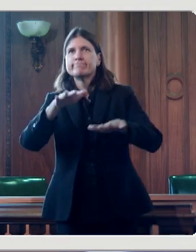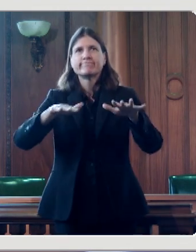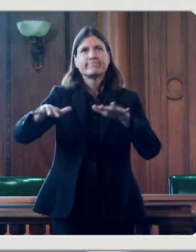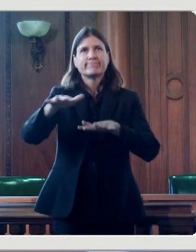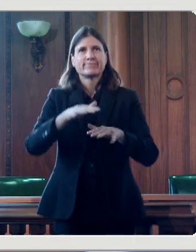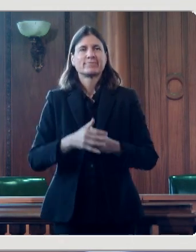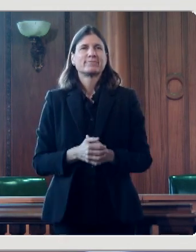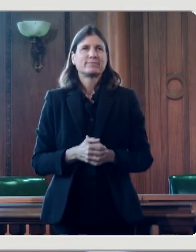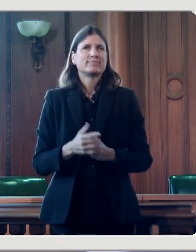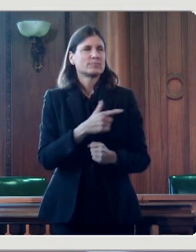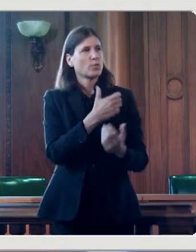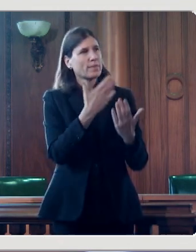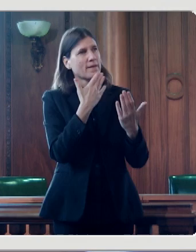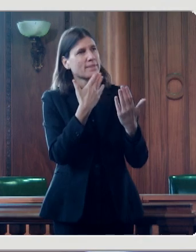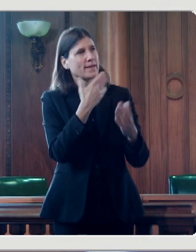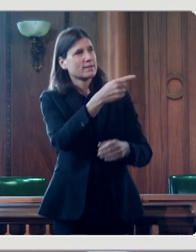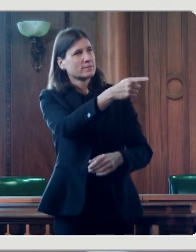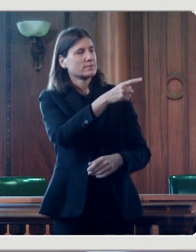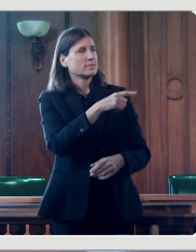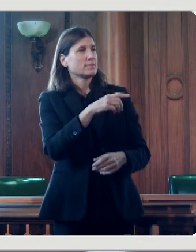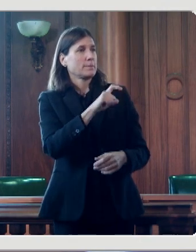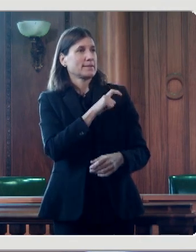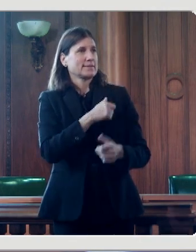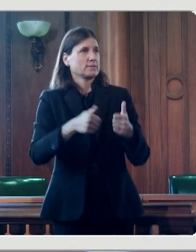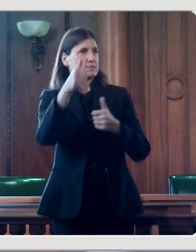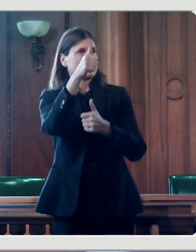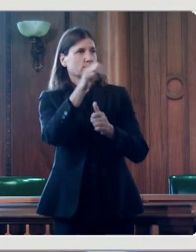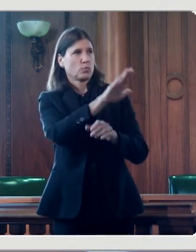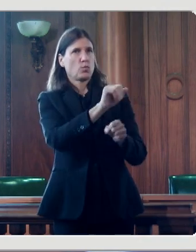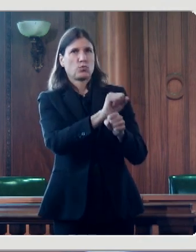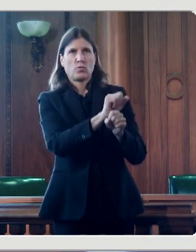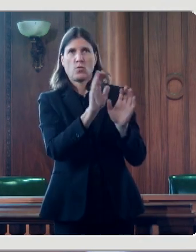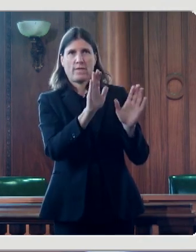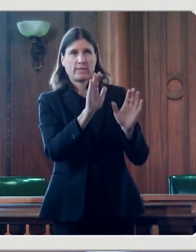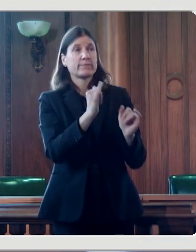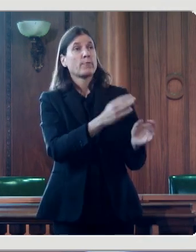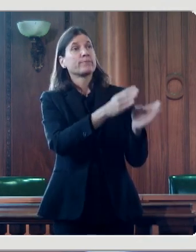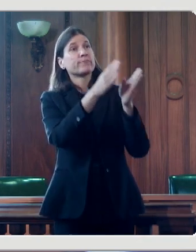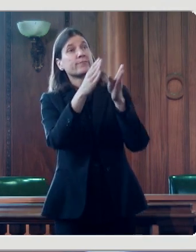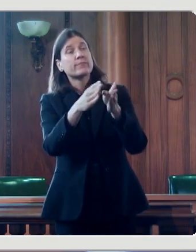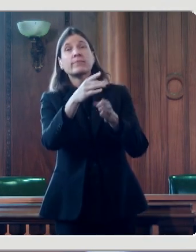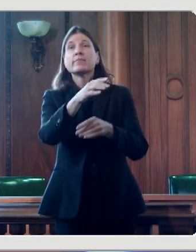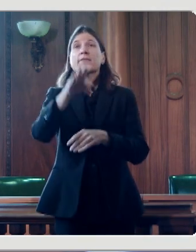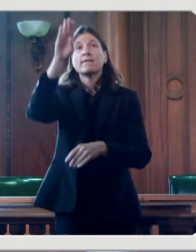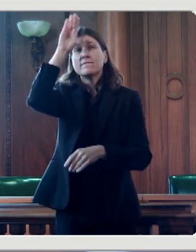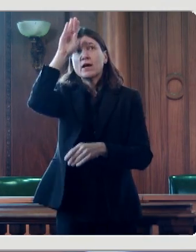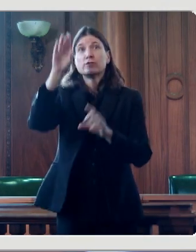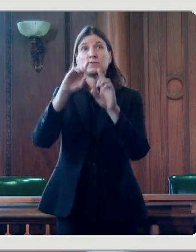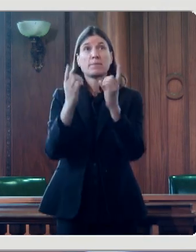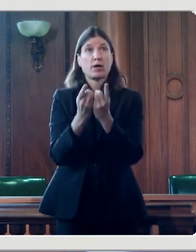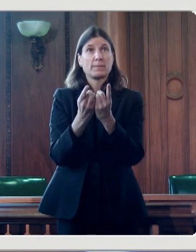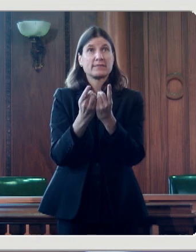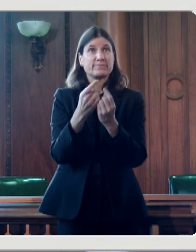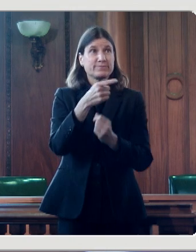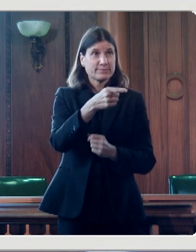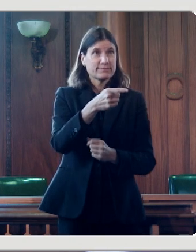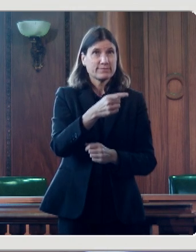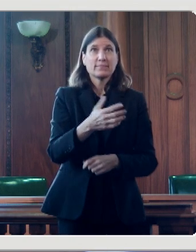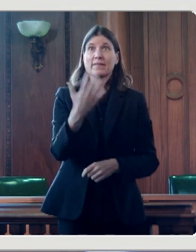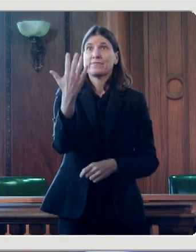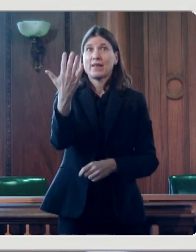facilitated. Fire is down 5, but they're actually out 11 testing and 1 dispatcher,